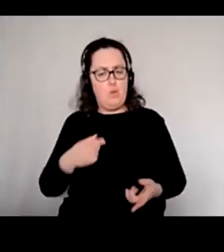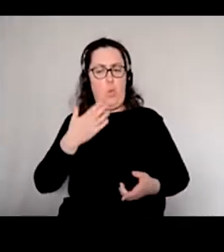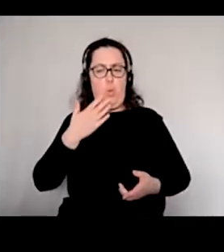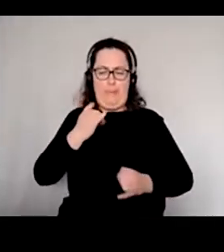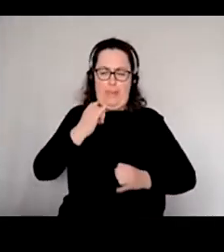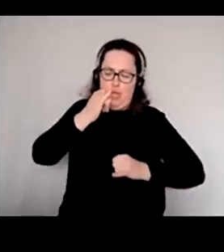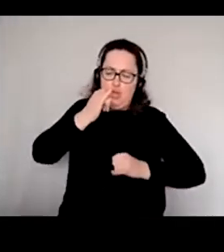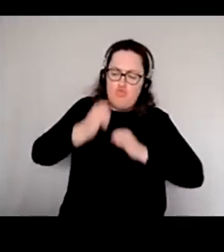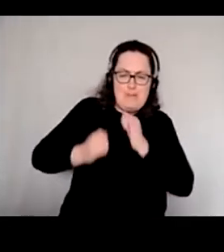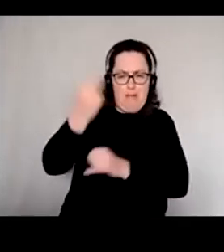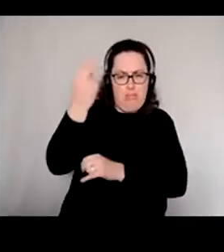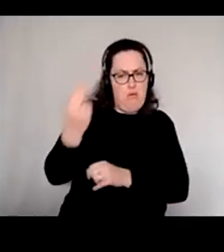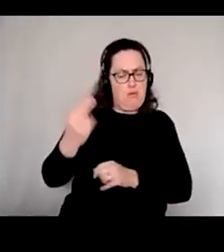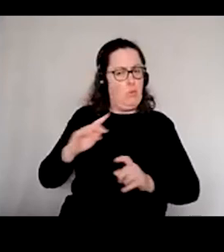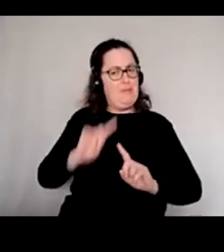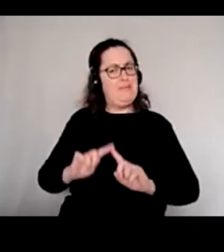in a different way, I suppose.